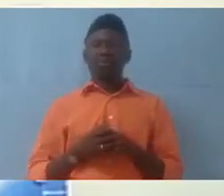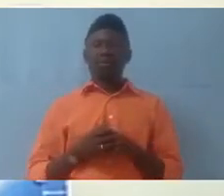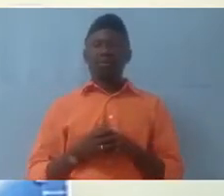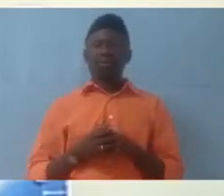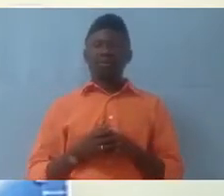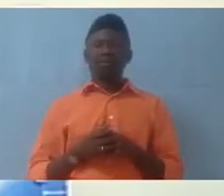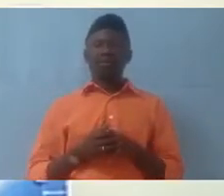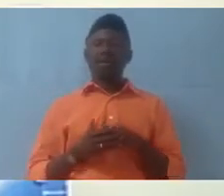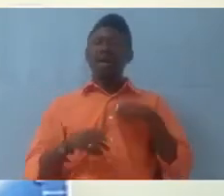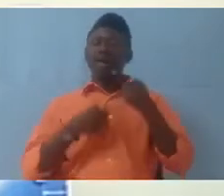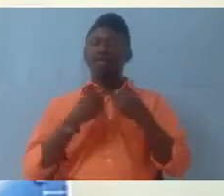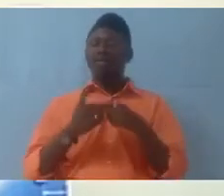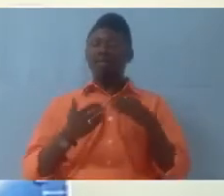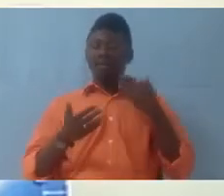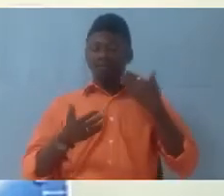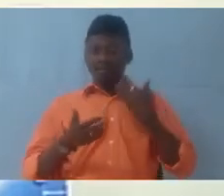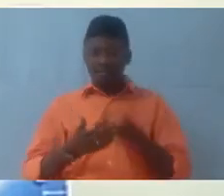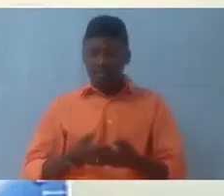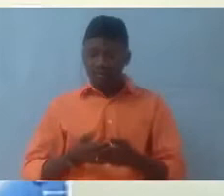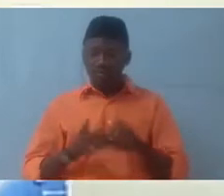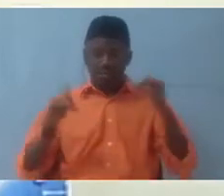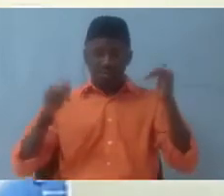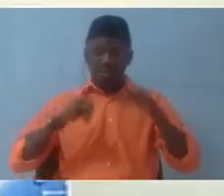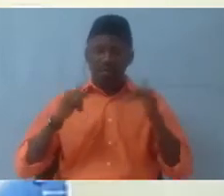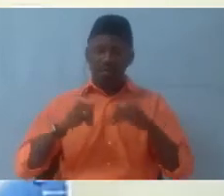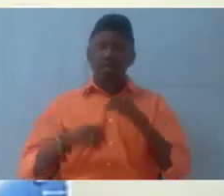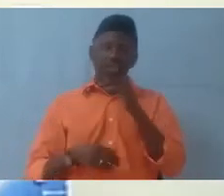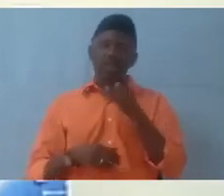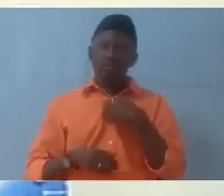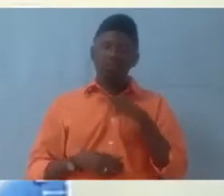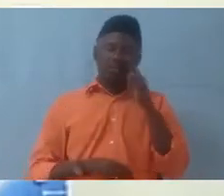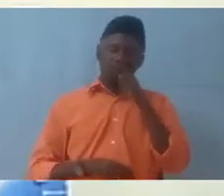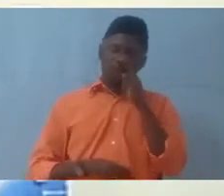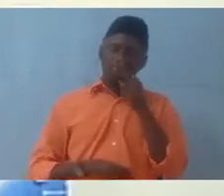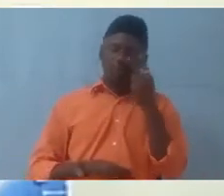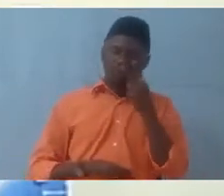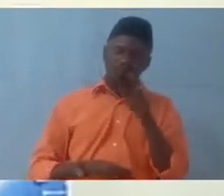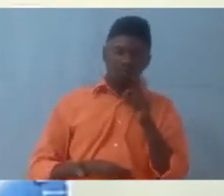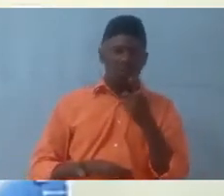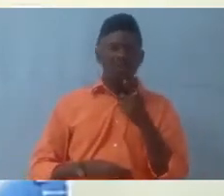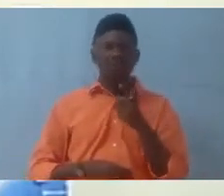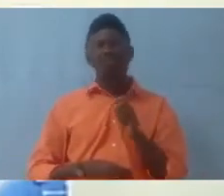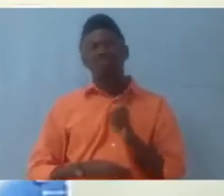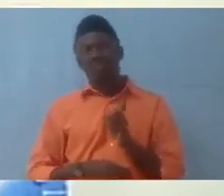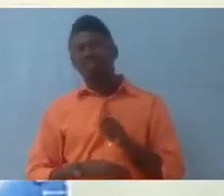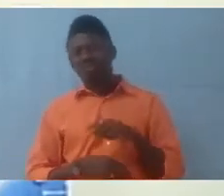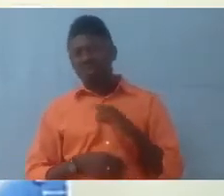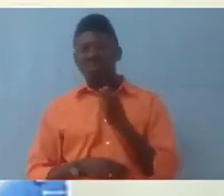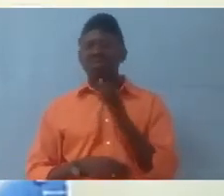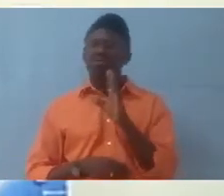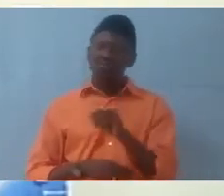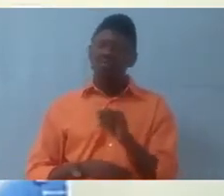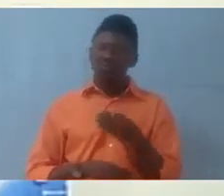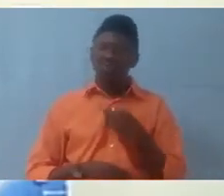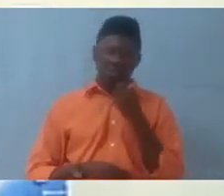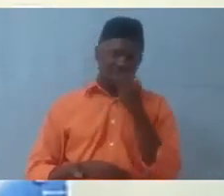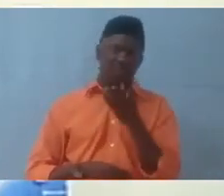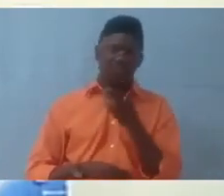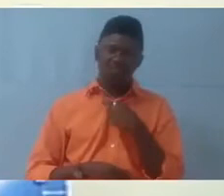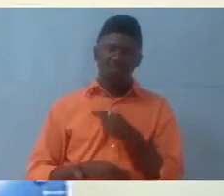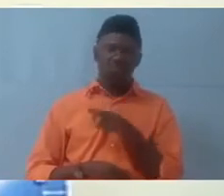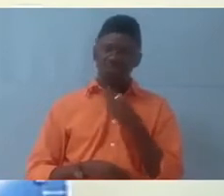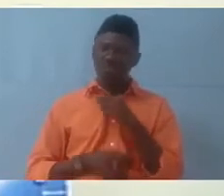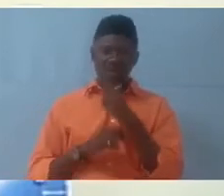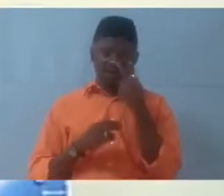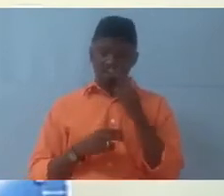he pleaded he said that he would try to see what he can do ci ñextel meeting bi sa dafa wax rek né dal dana sét dal lu mëna